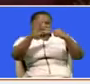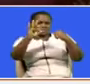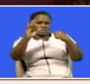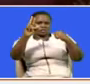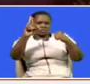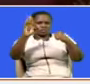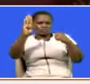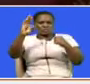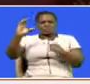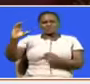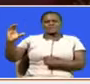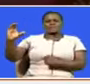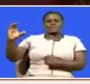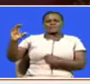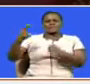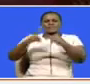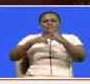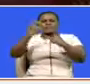10, 732 BC,